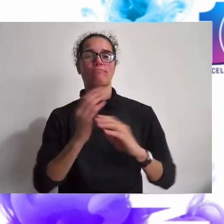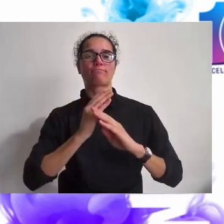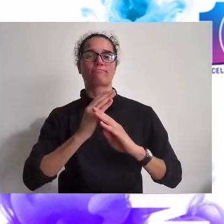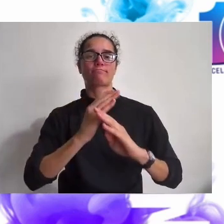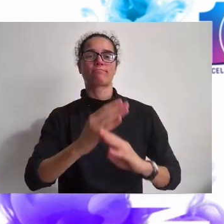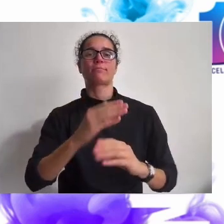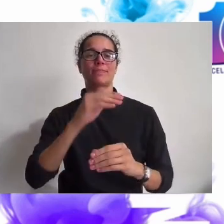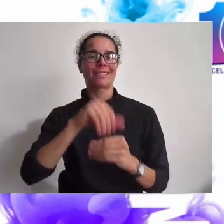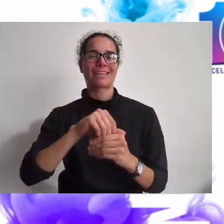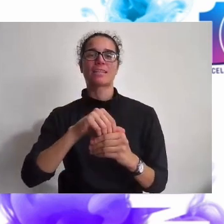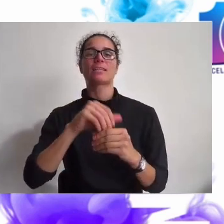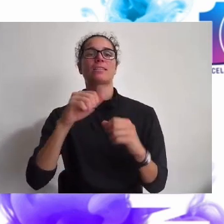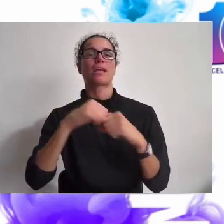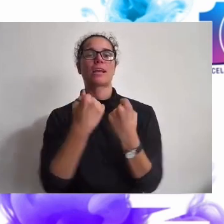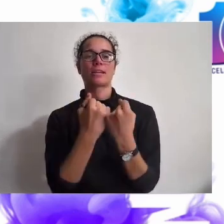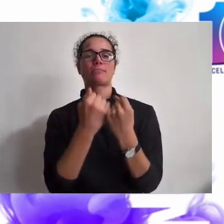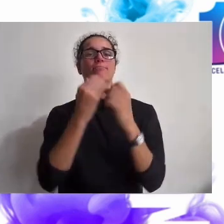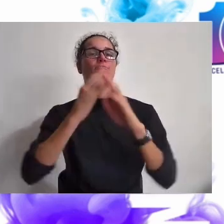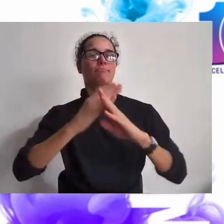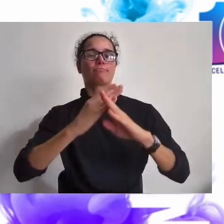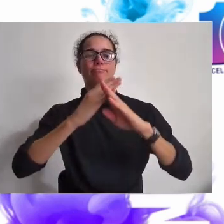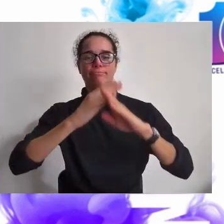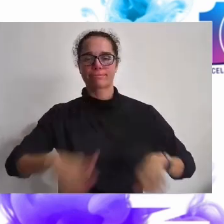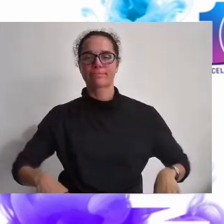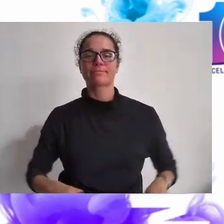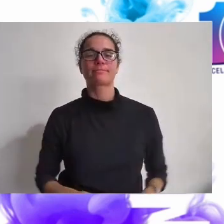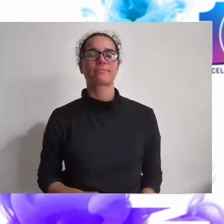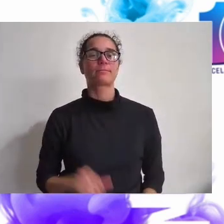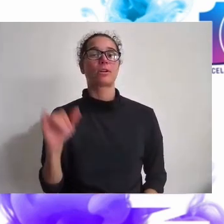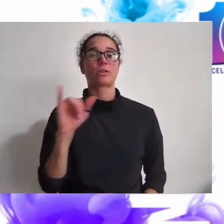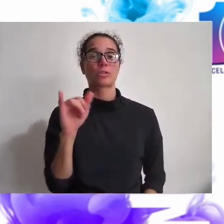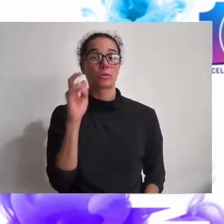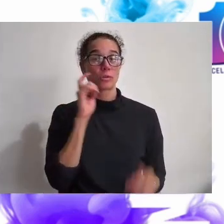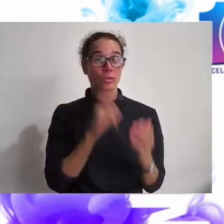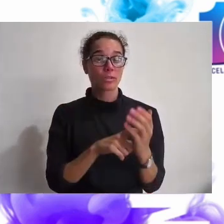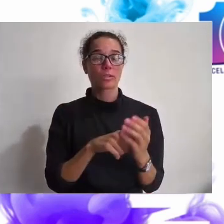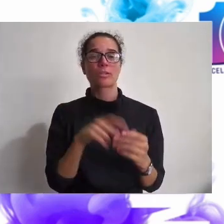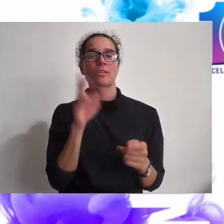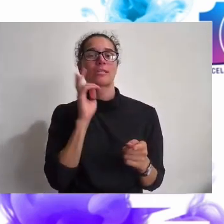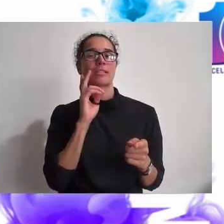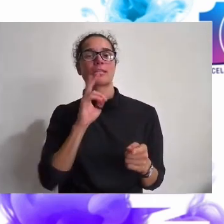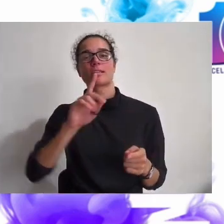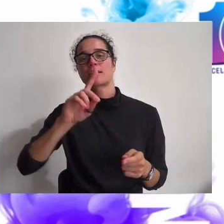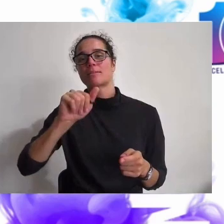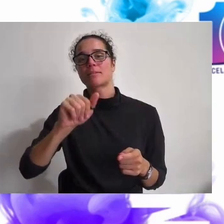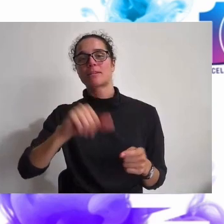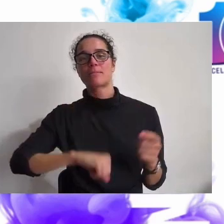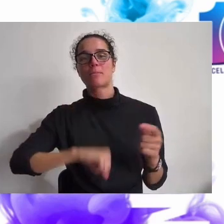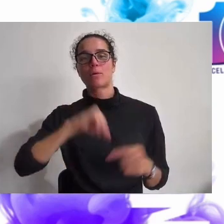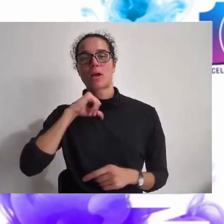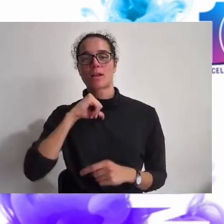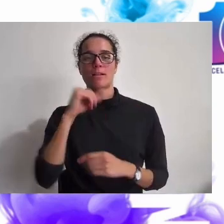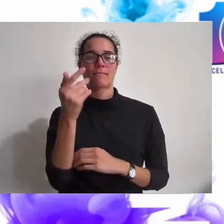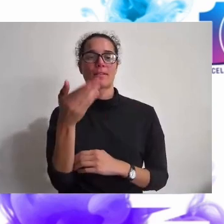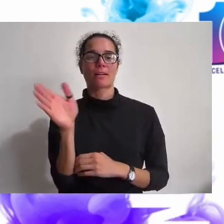societies. Also, you will see the disability pride flag.